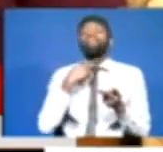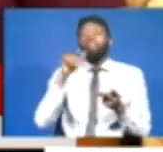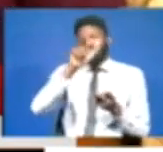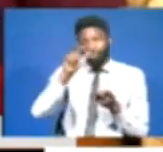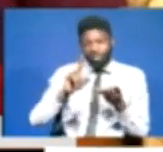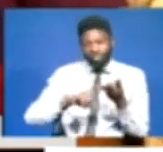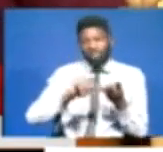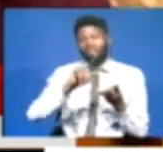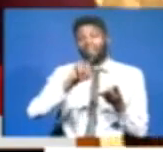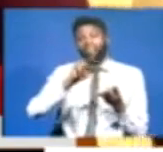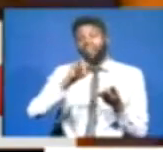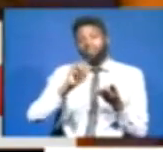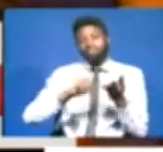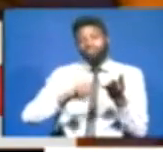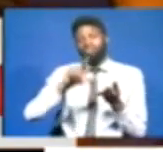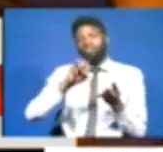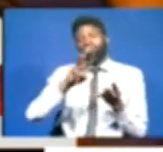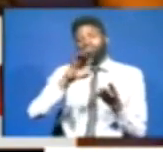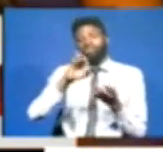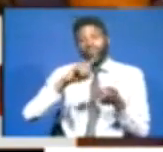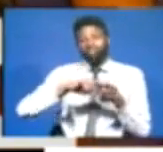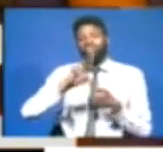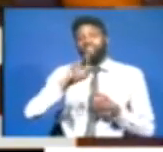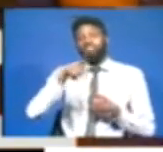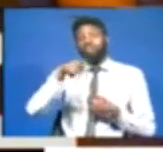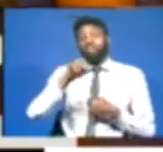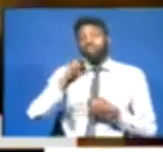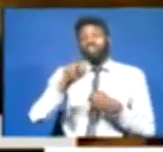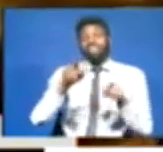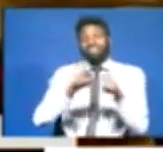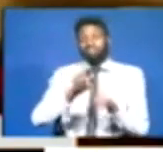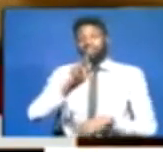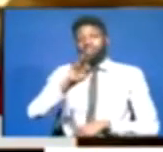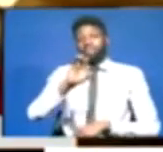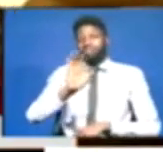Lolwe, Upendo FM, and our very own KBC Kisumu.